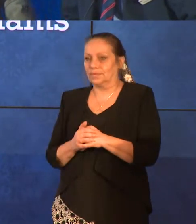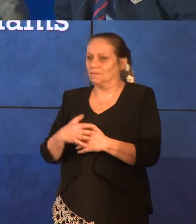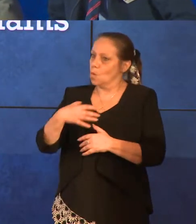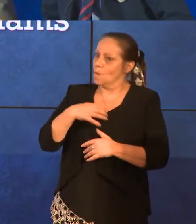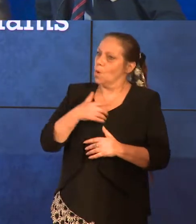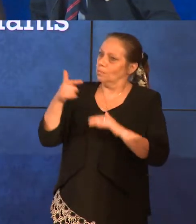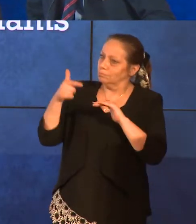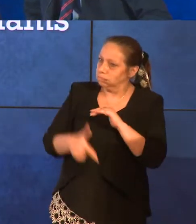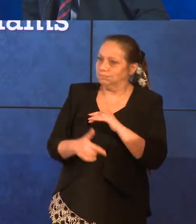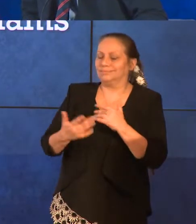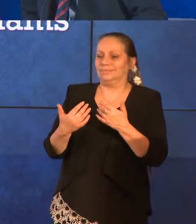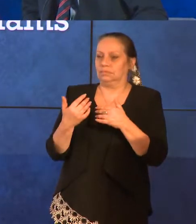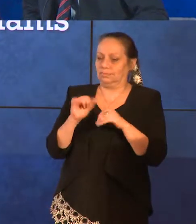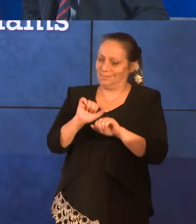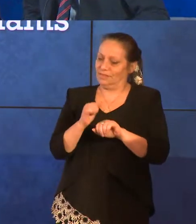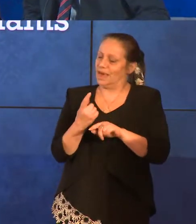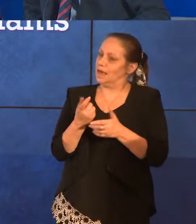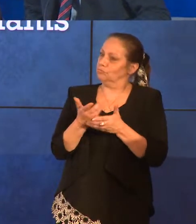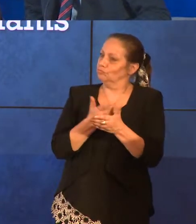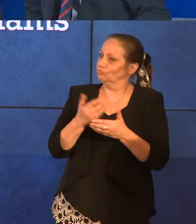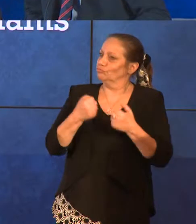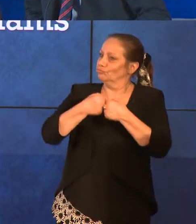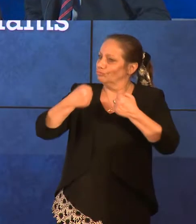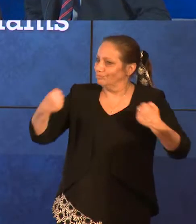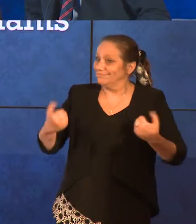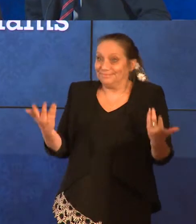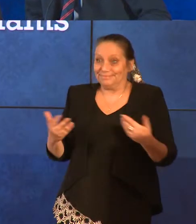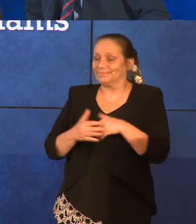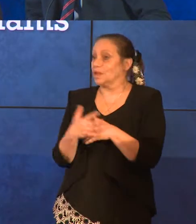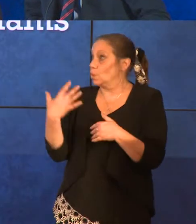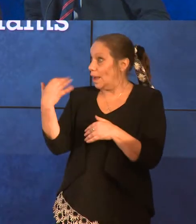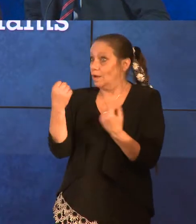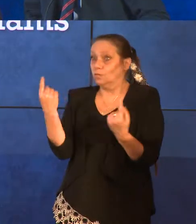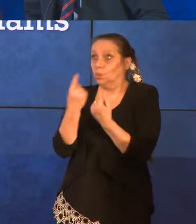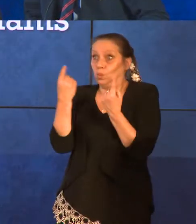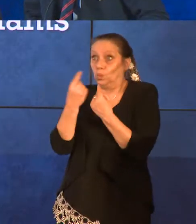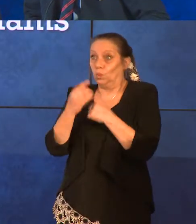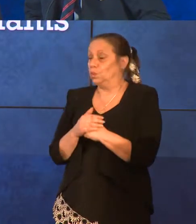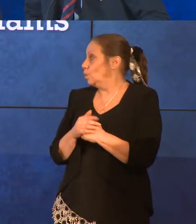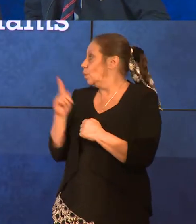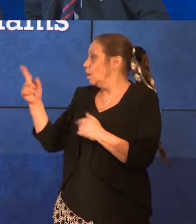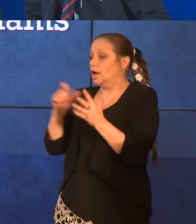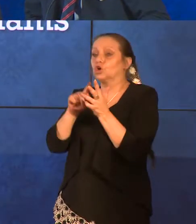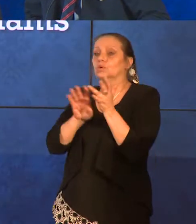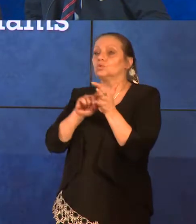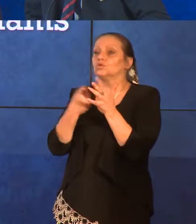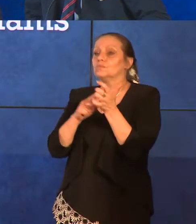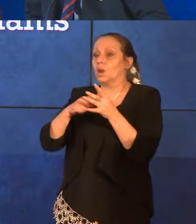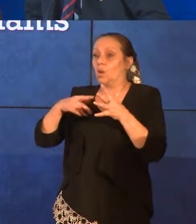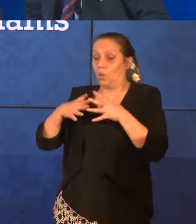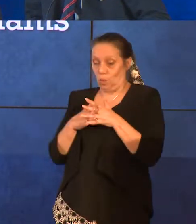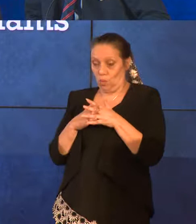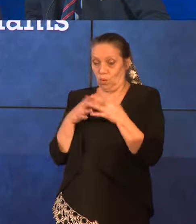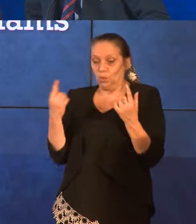further expand on their introductions. We have, for consumer law, we've got the... It's